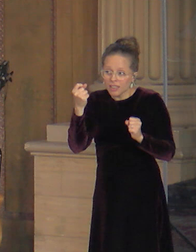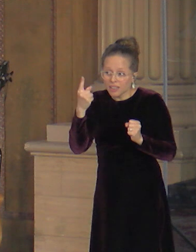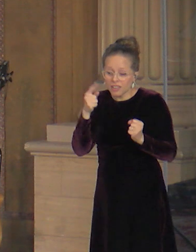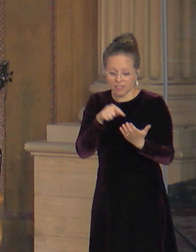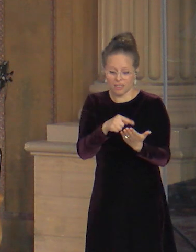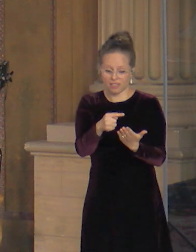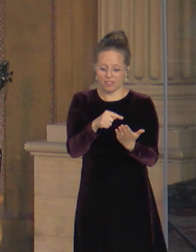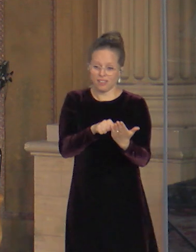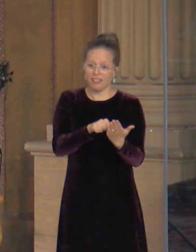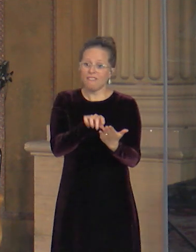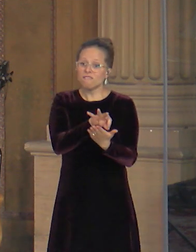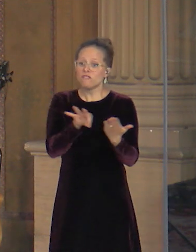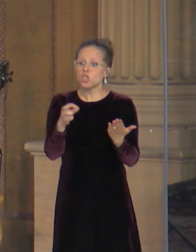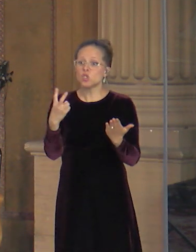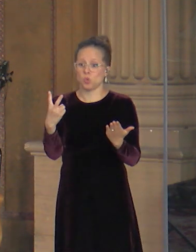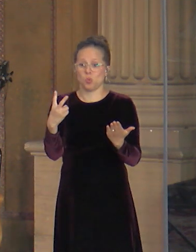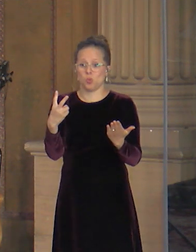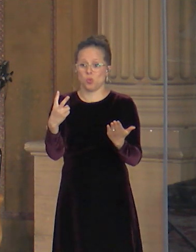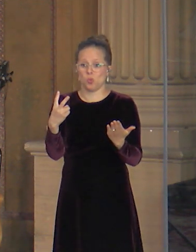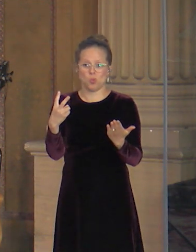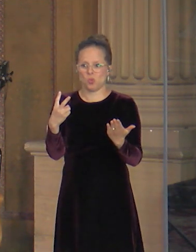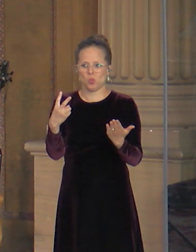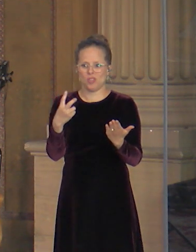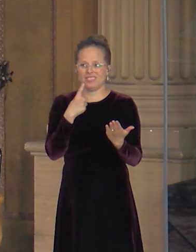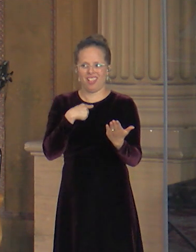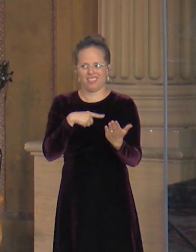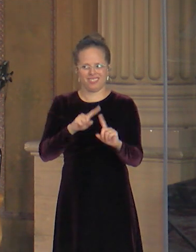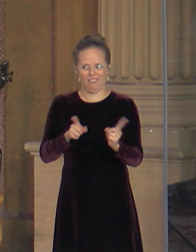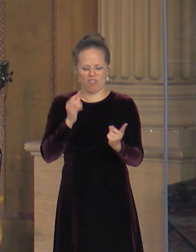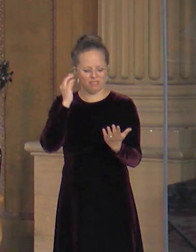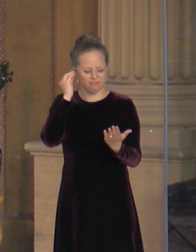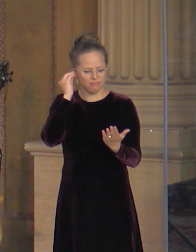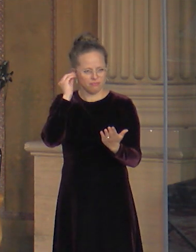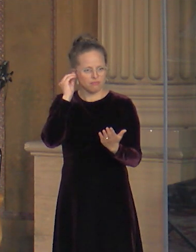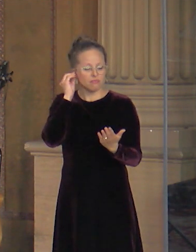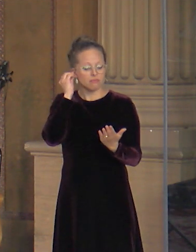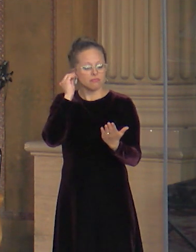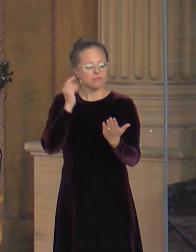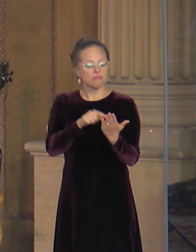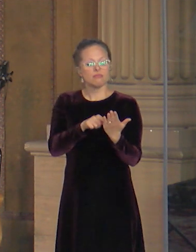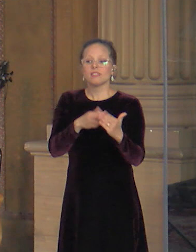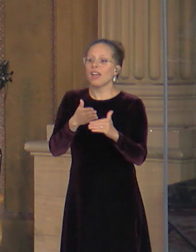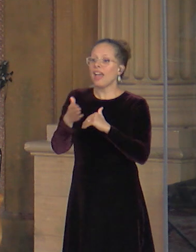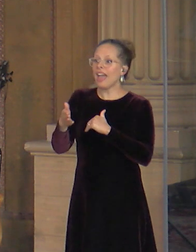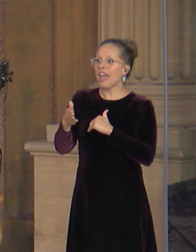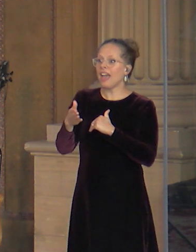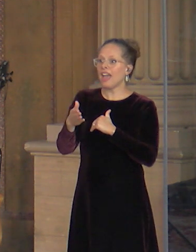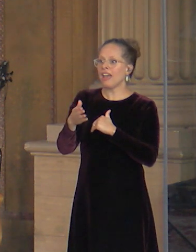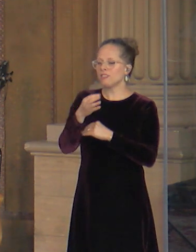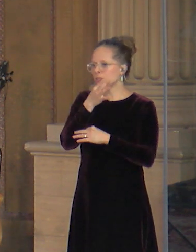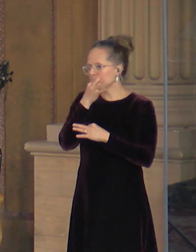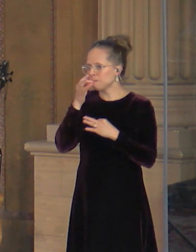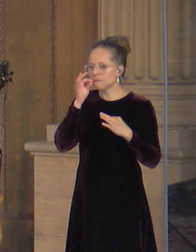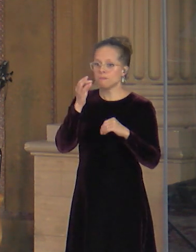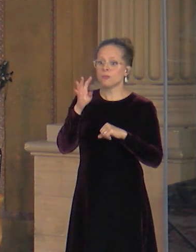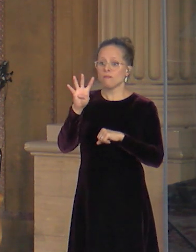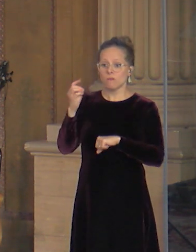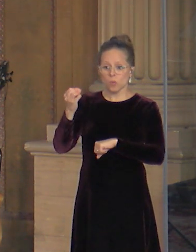corrects that wrong way of thinking for us it says after fasting 40 days and 40 nights he was hungry